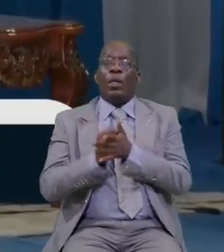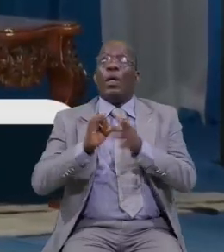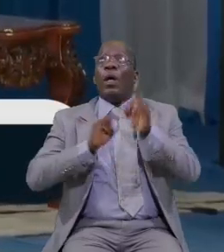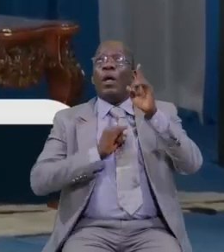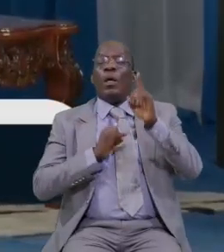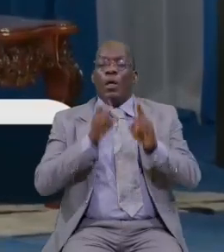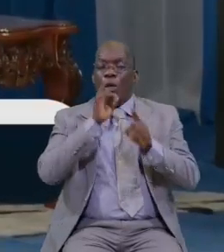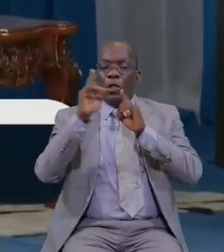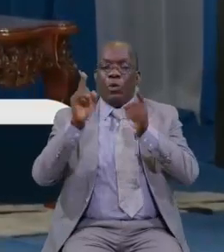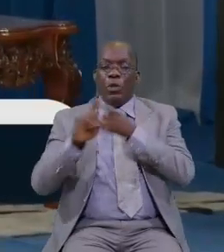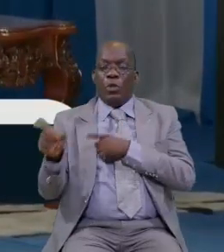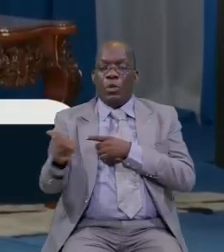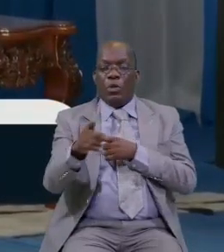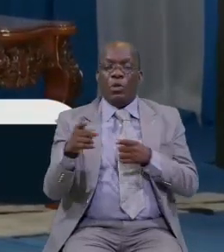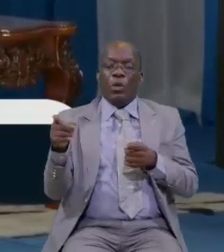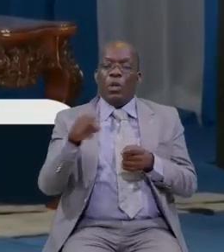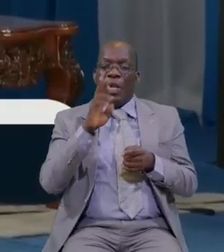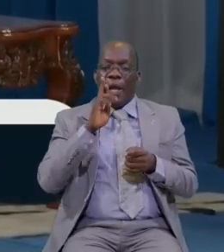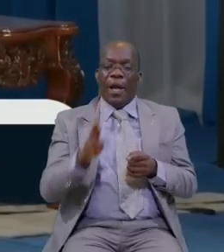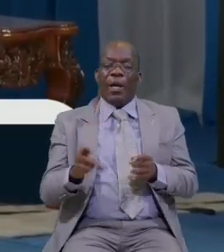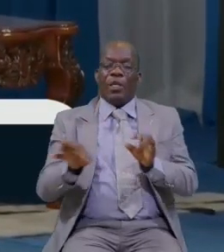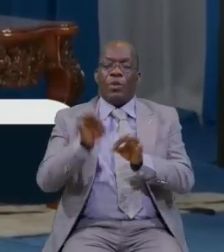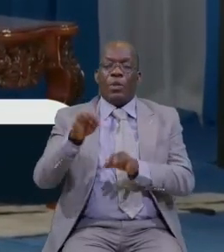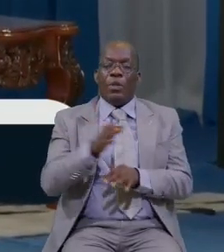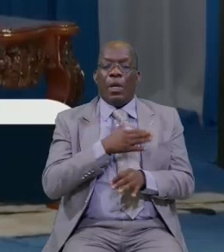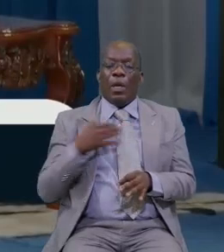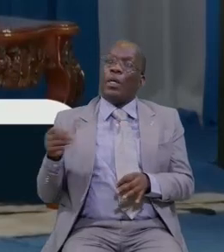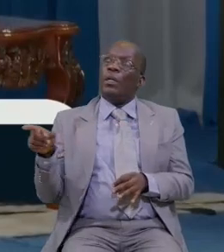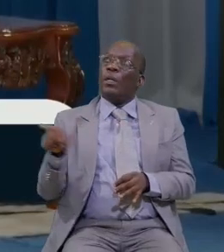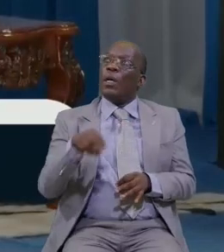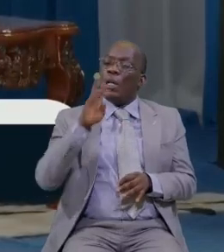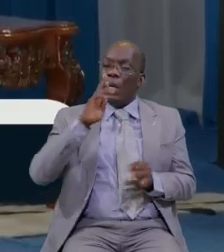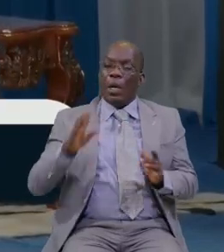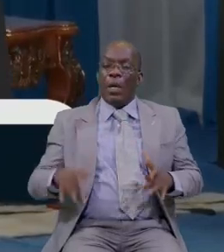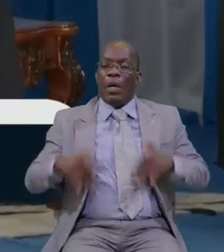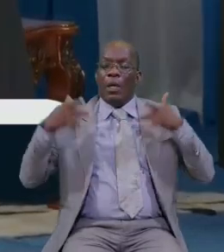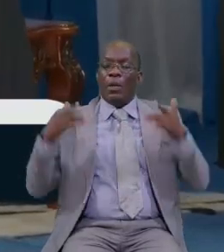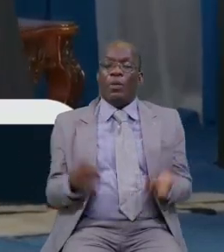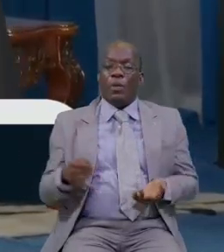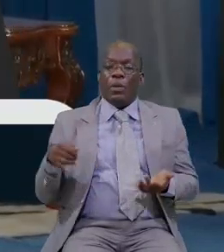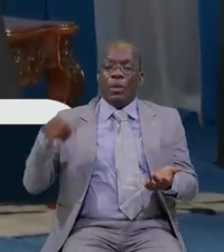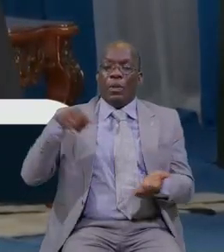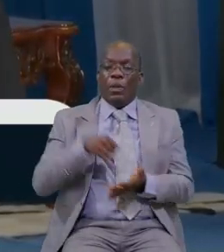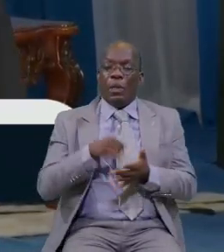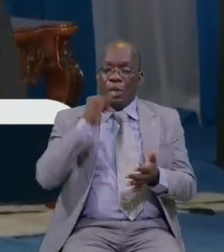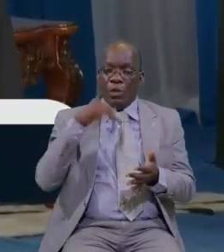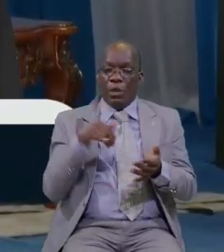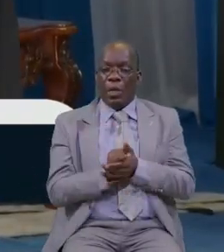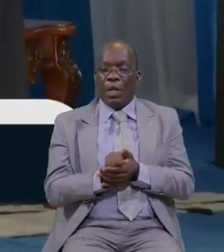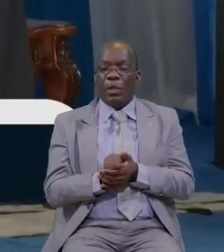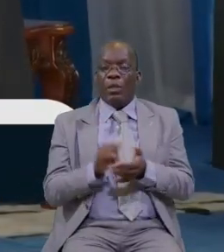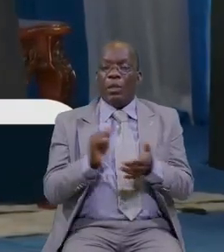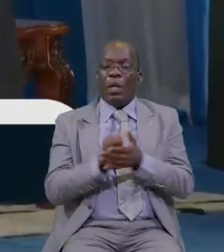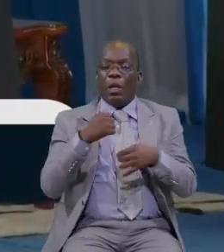the spirit and their life. It's that that makes you to keep